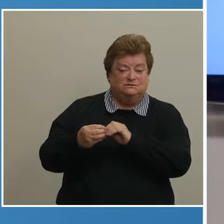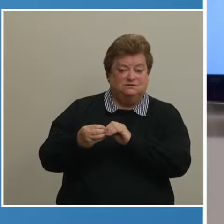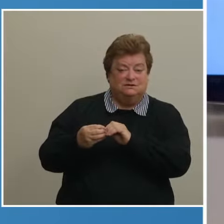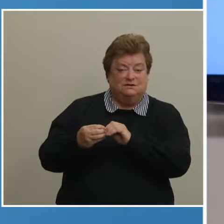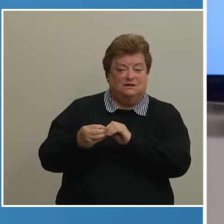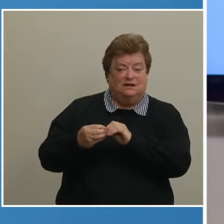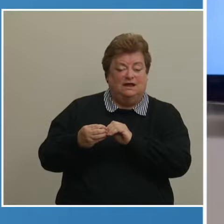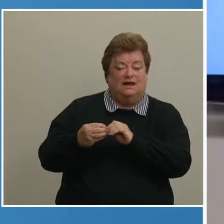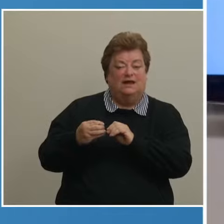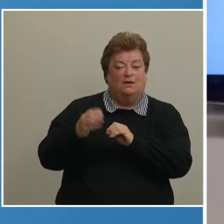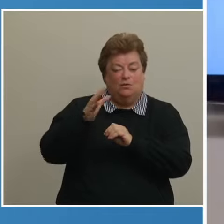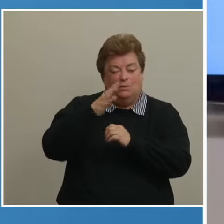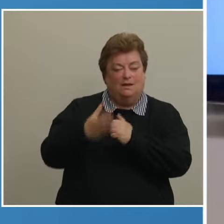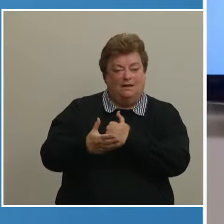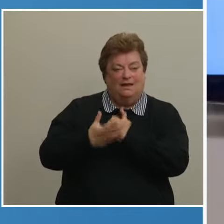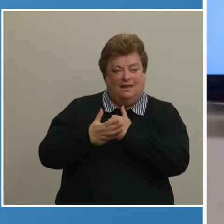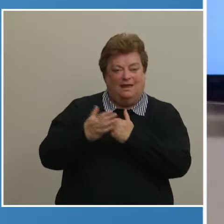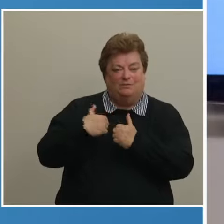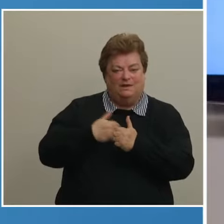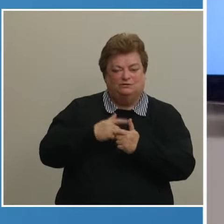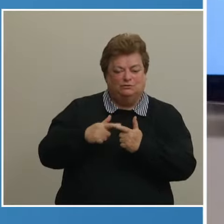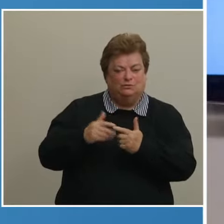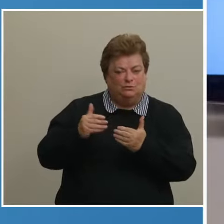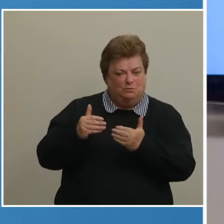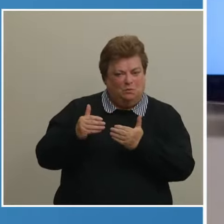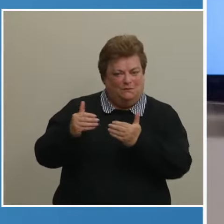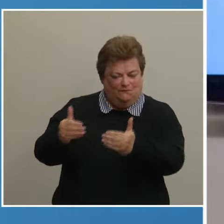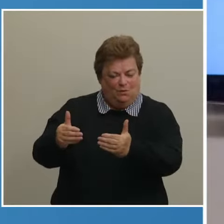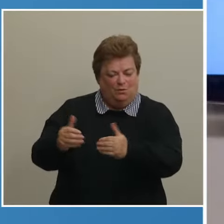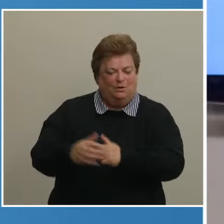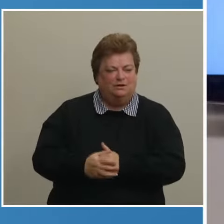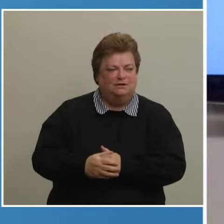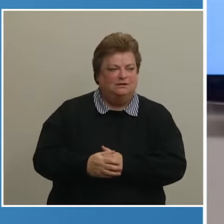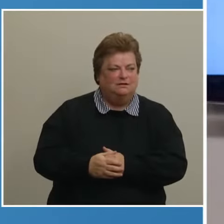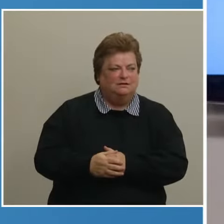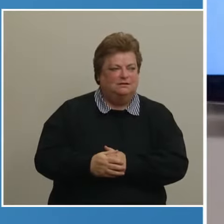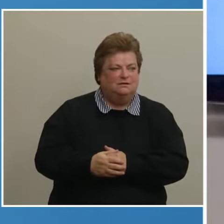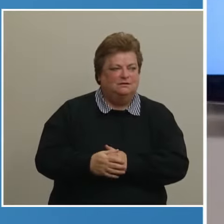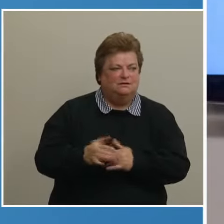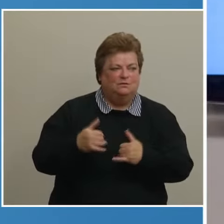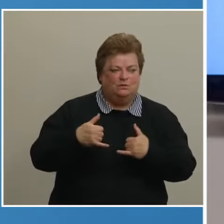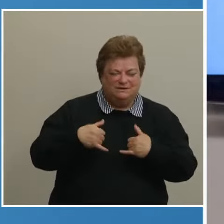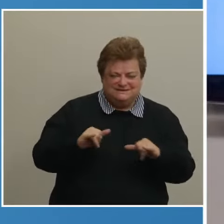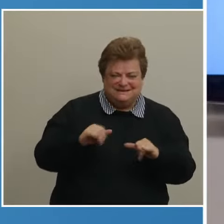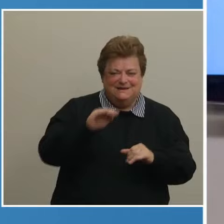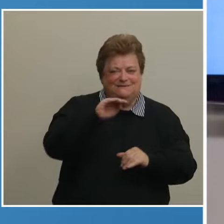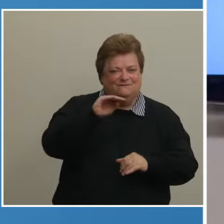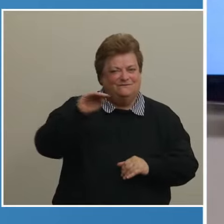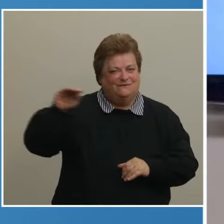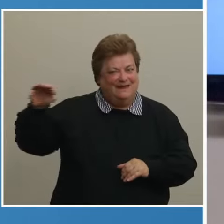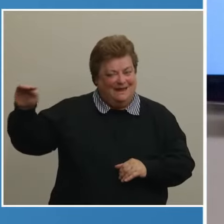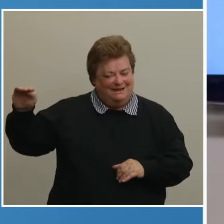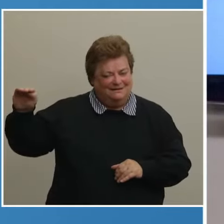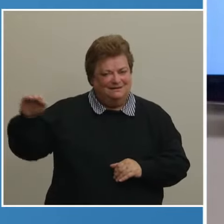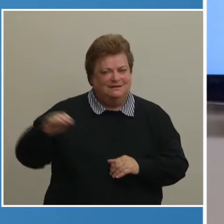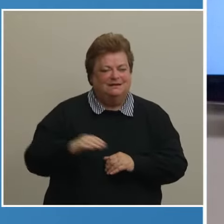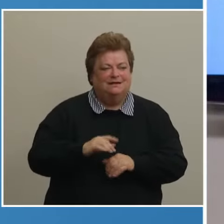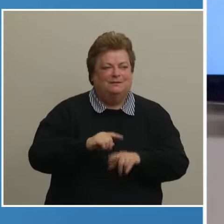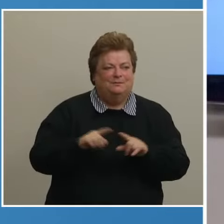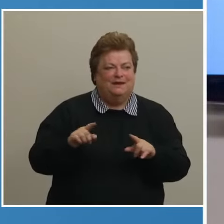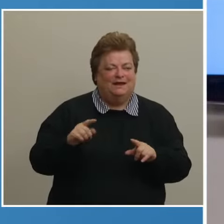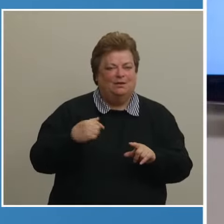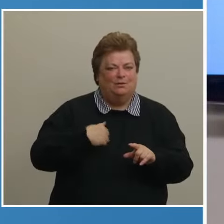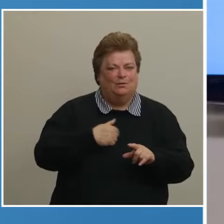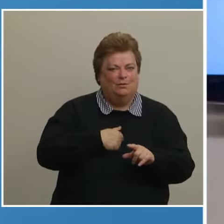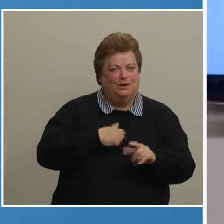numbers are also going to help move us forward in that direction. We're still pretty flat, but we're anticipating we're going to